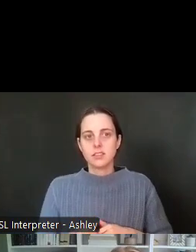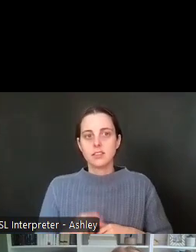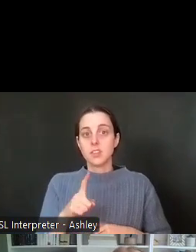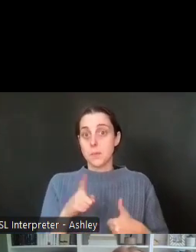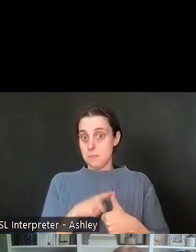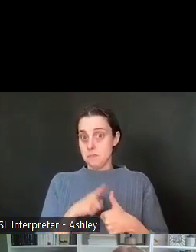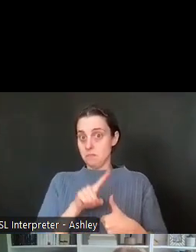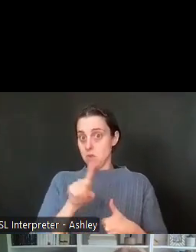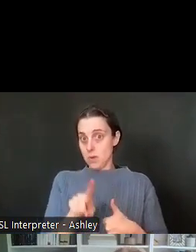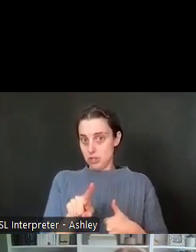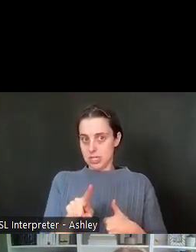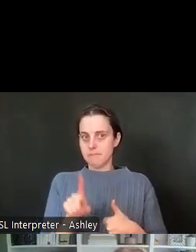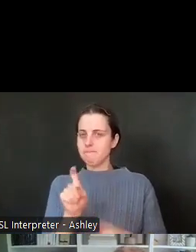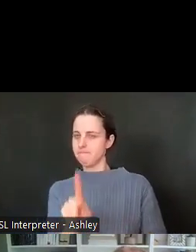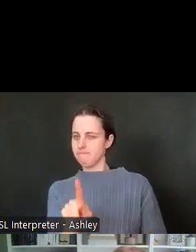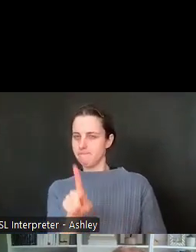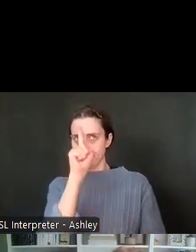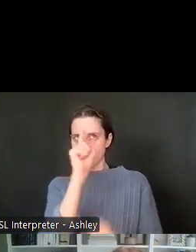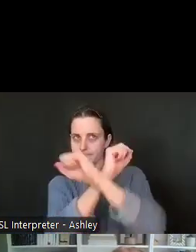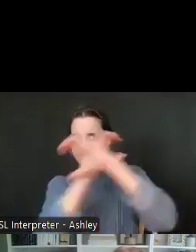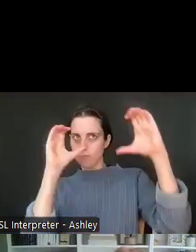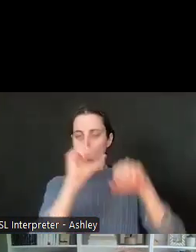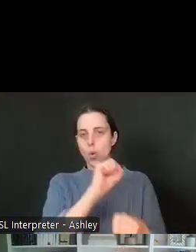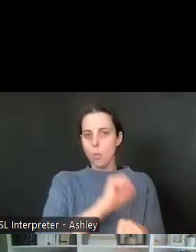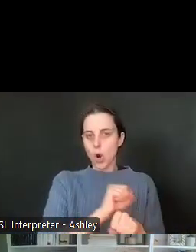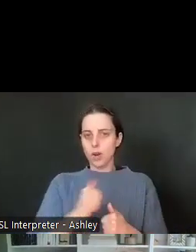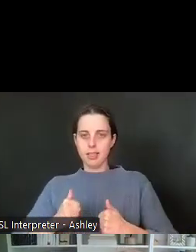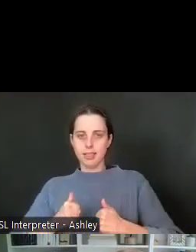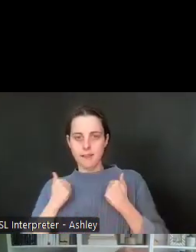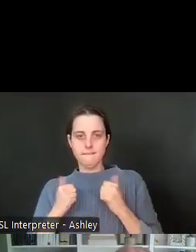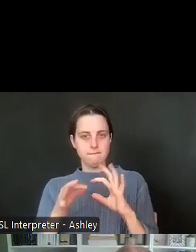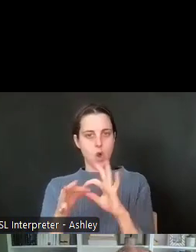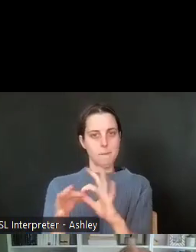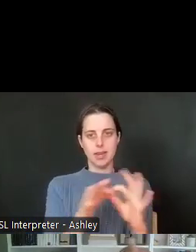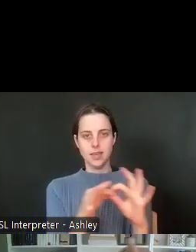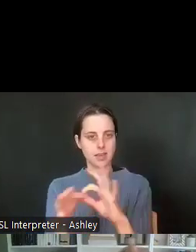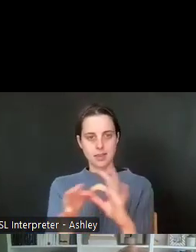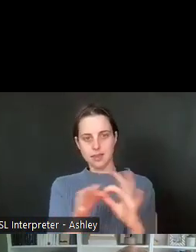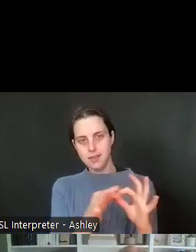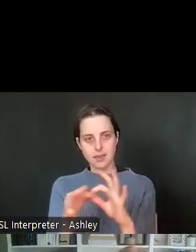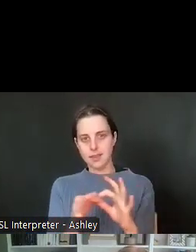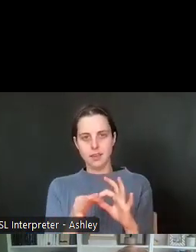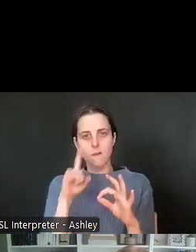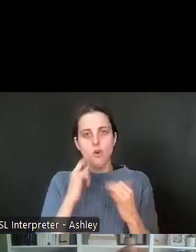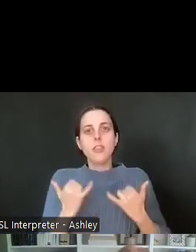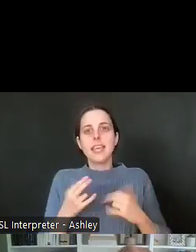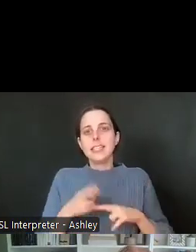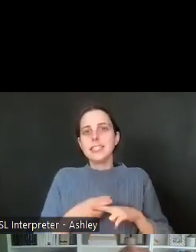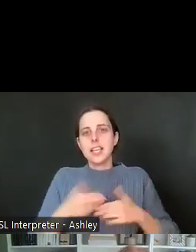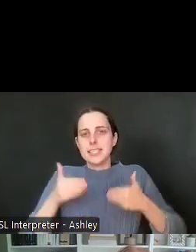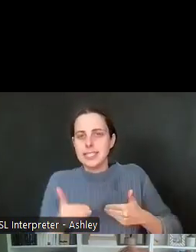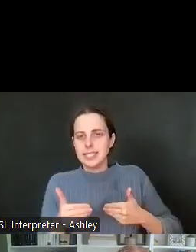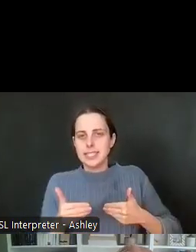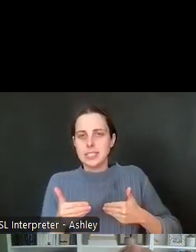what does work-life harmony look like for you in this season of your life?